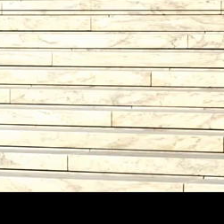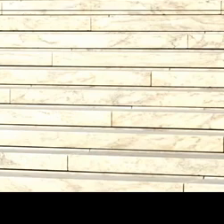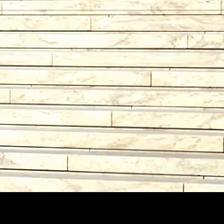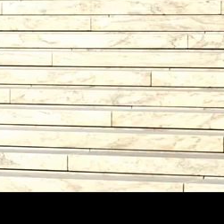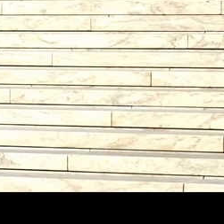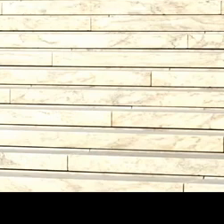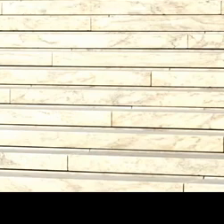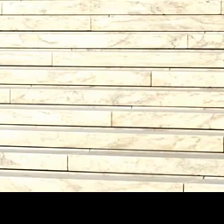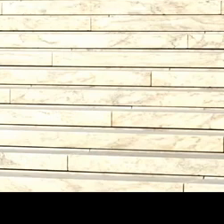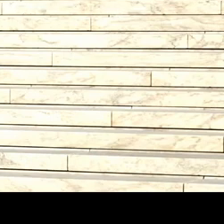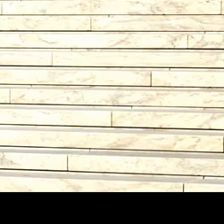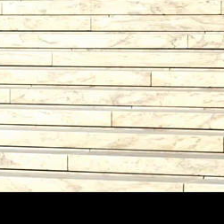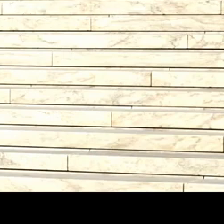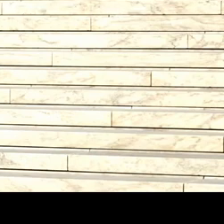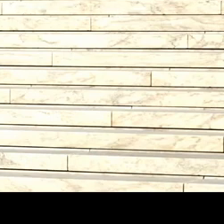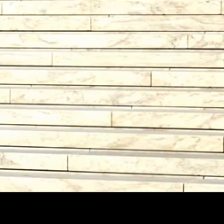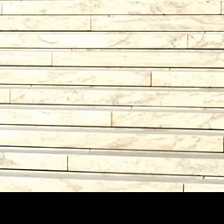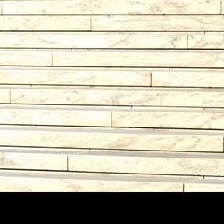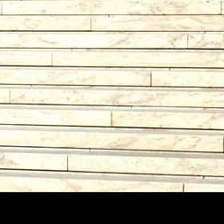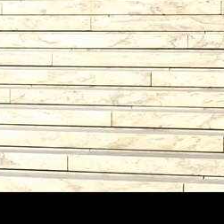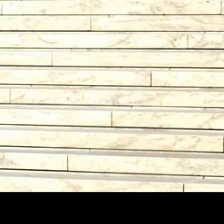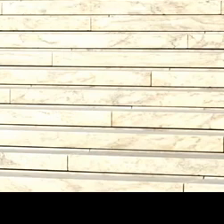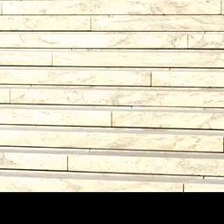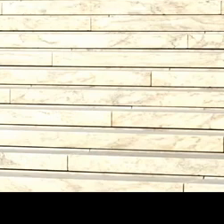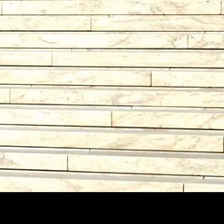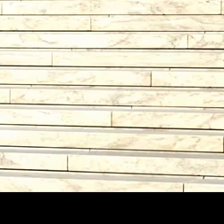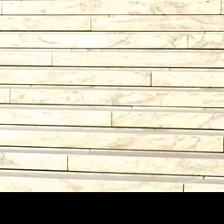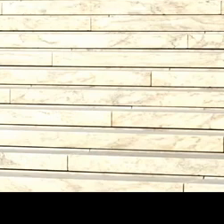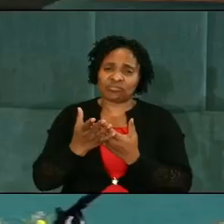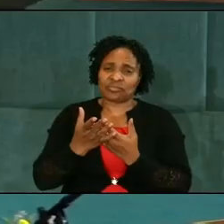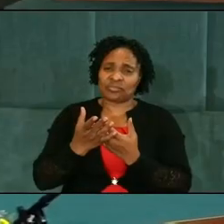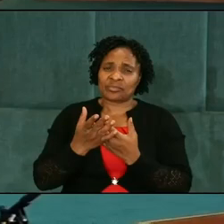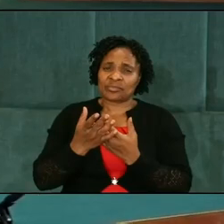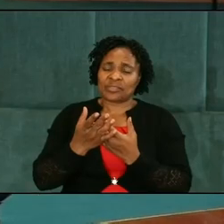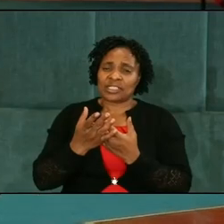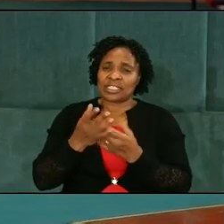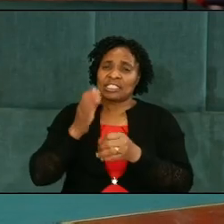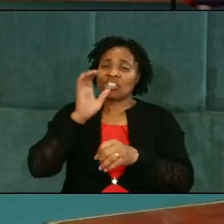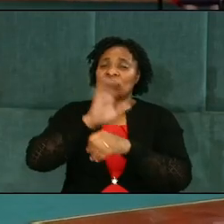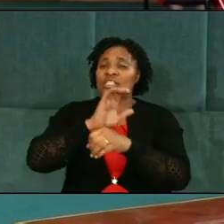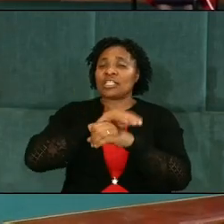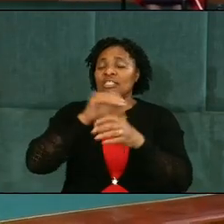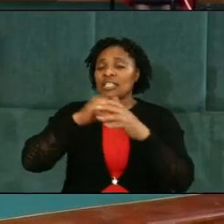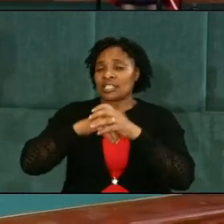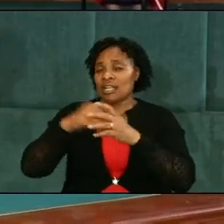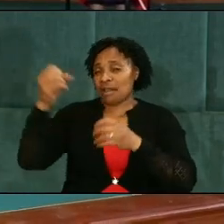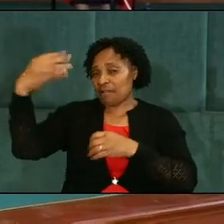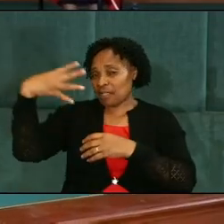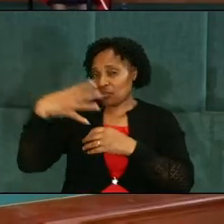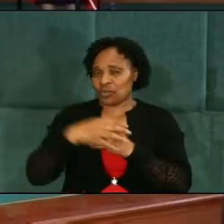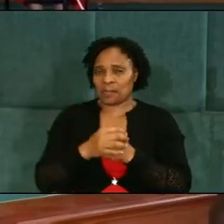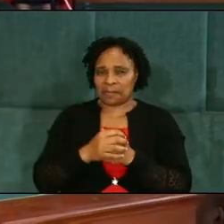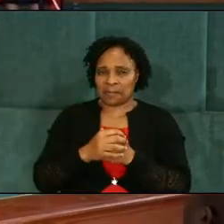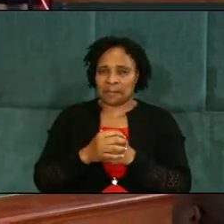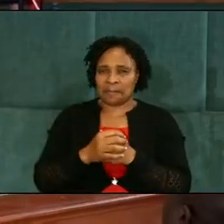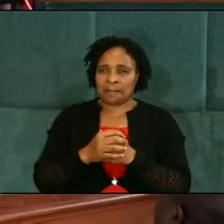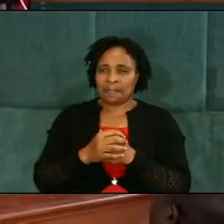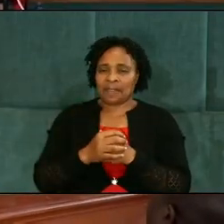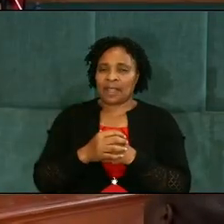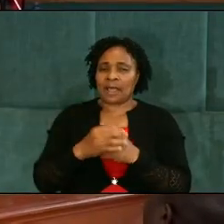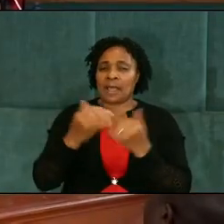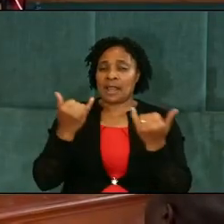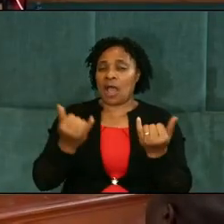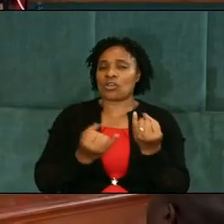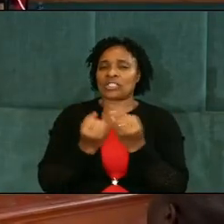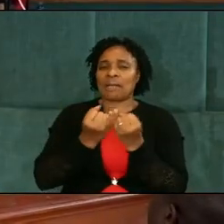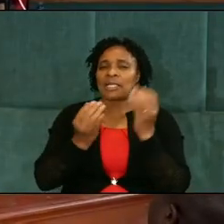there's a series of sevens in Revelation. And I think on